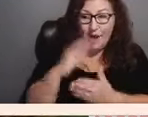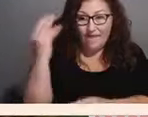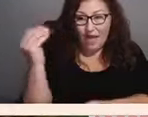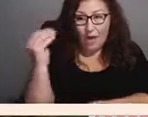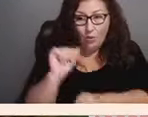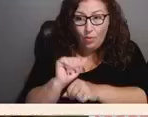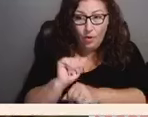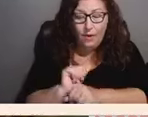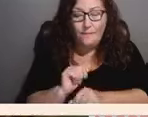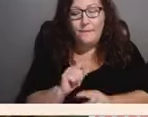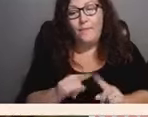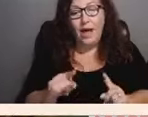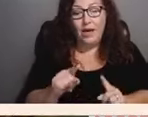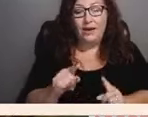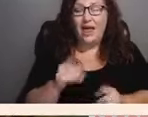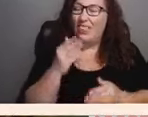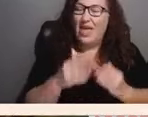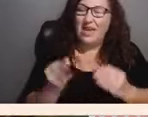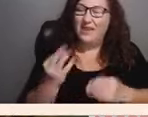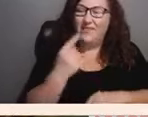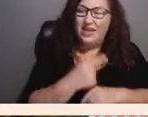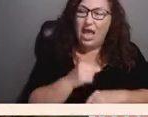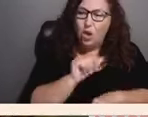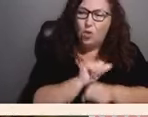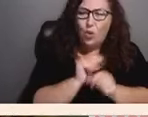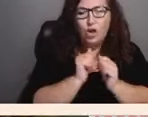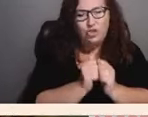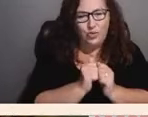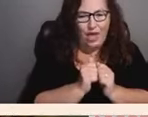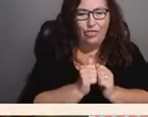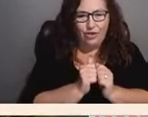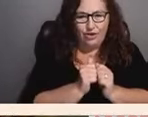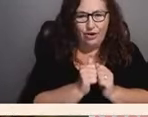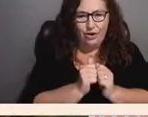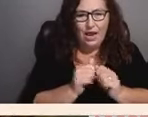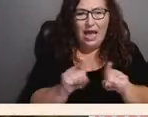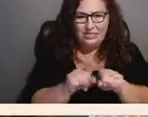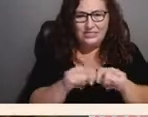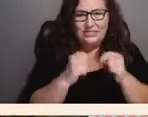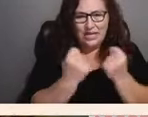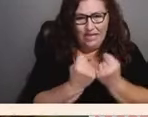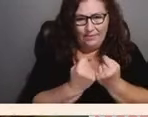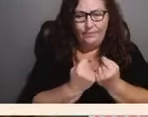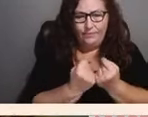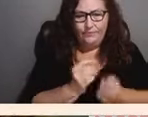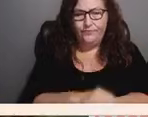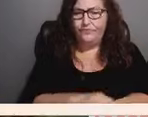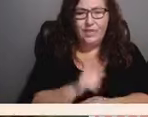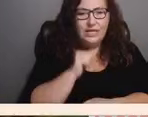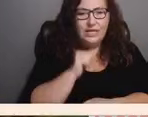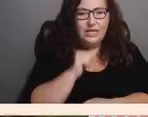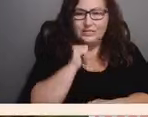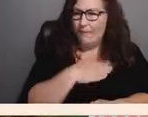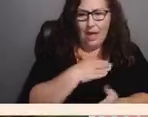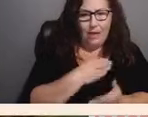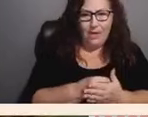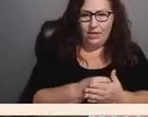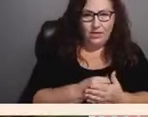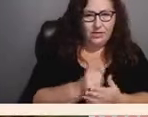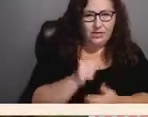end of the day, you're working together as a team. It's not my money. It's not your